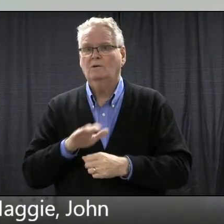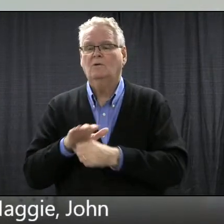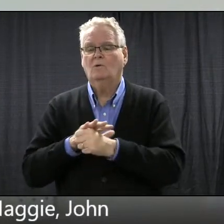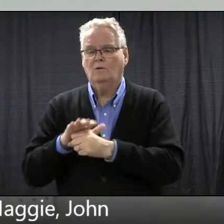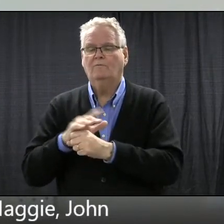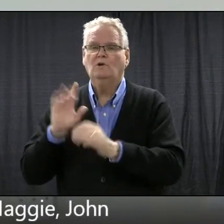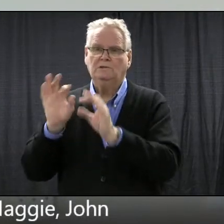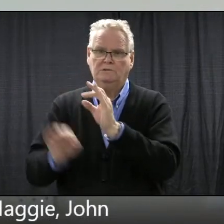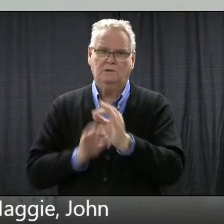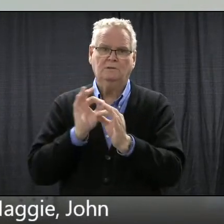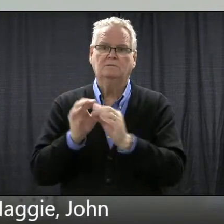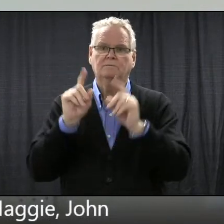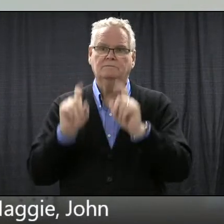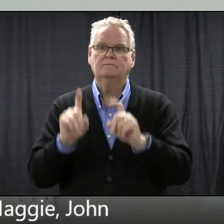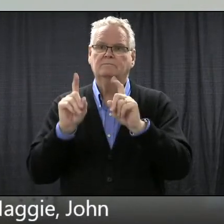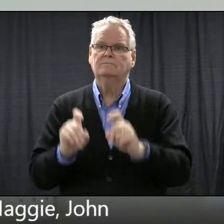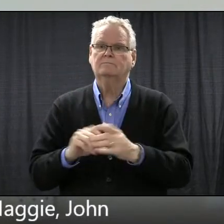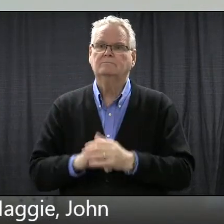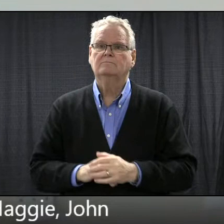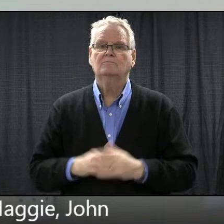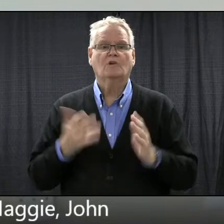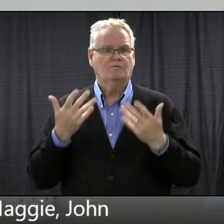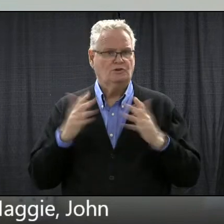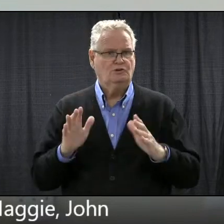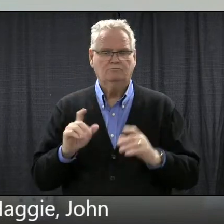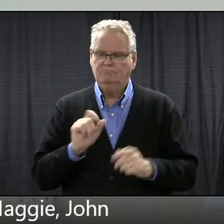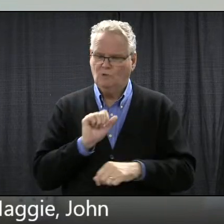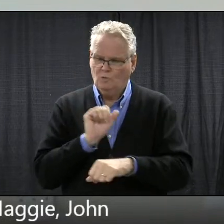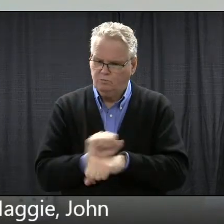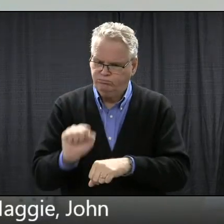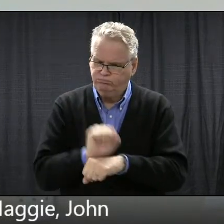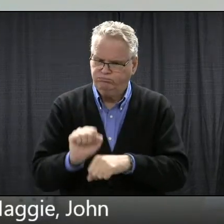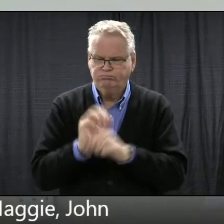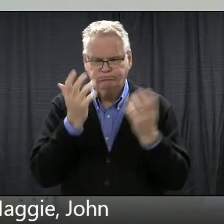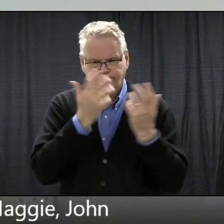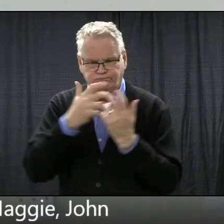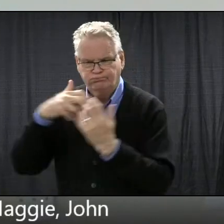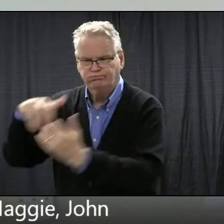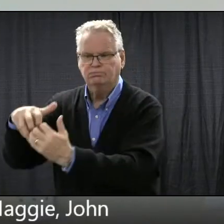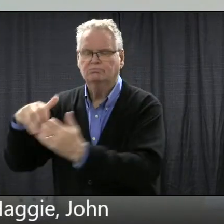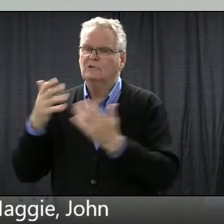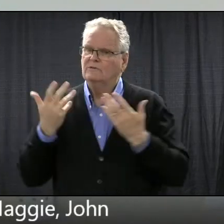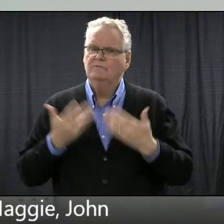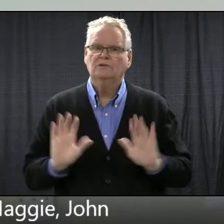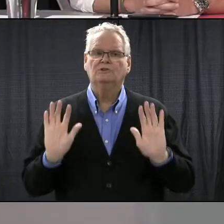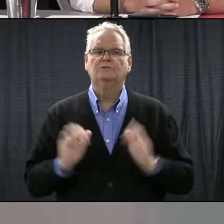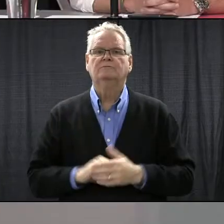That's been organised in conjunction with the regional health authorities.